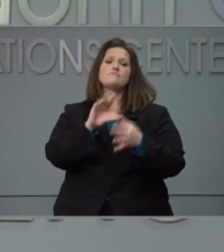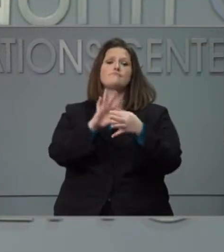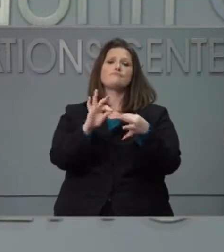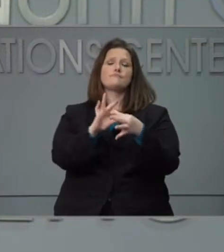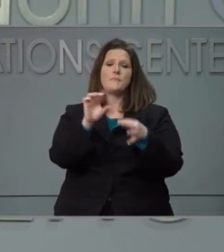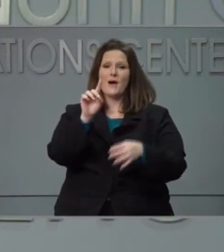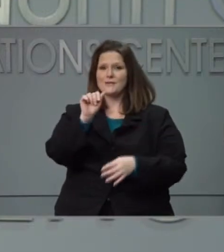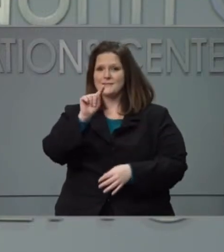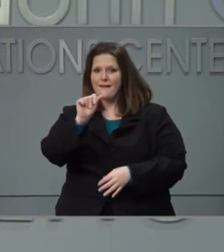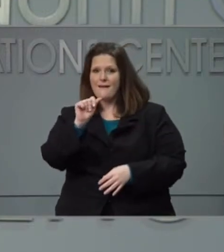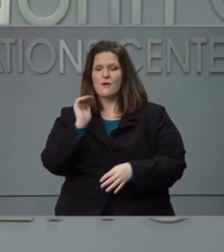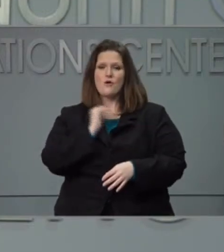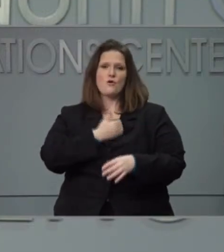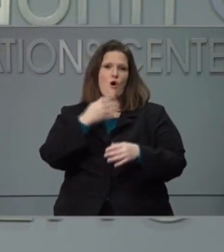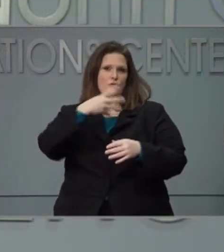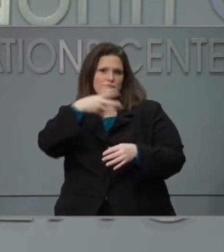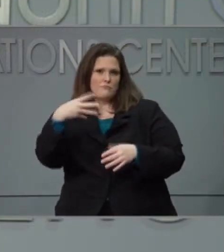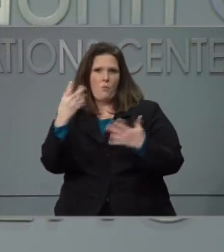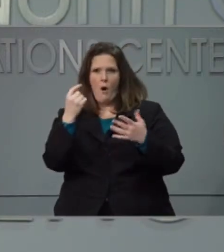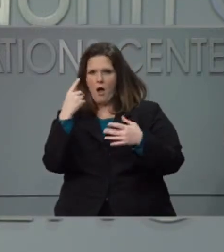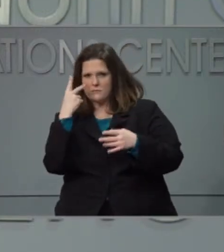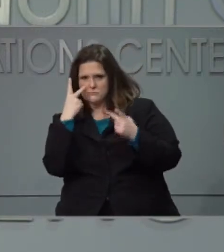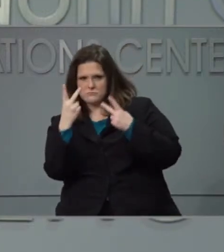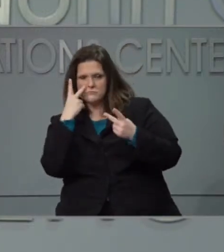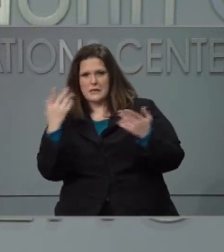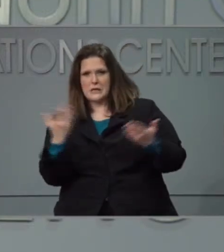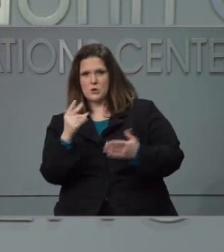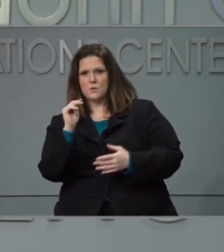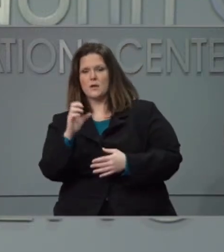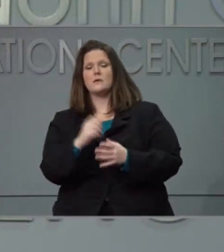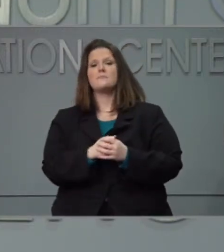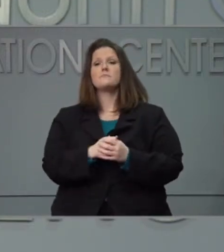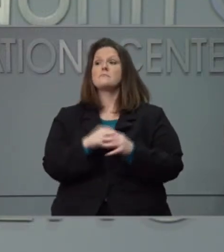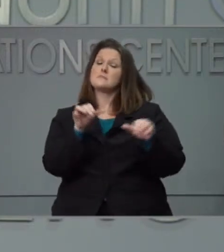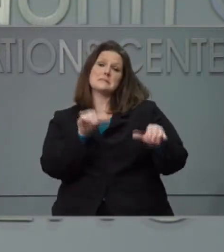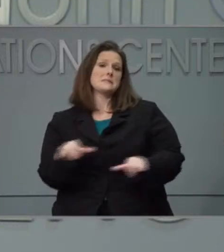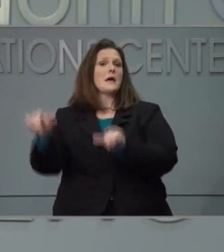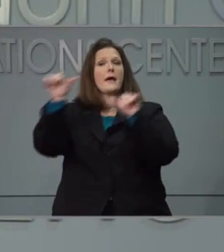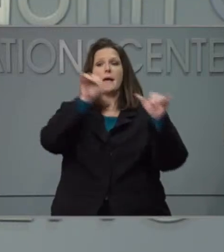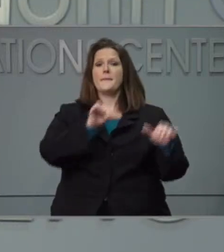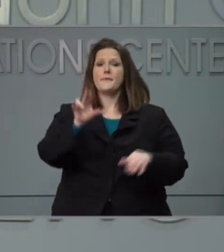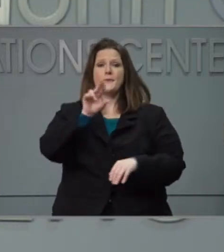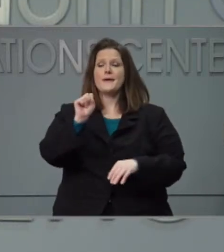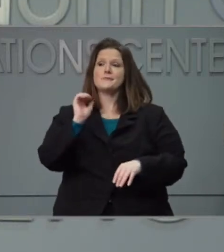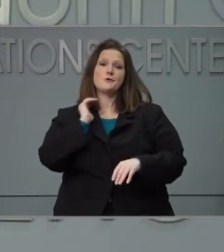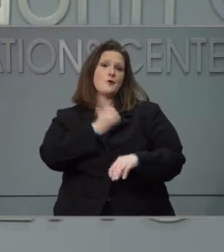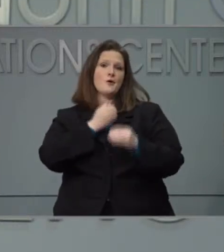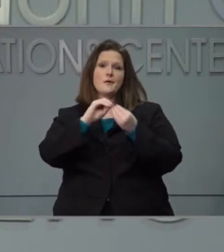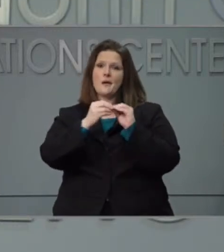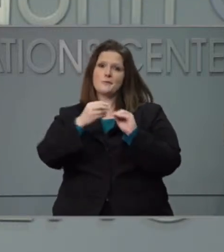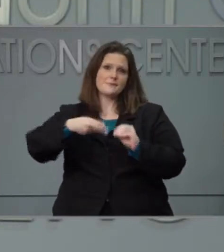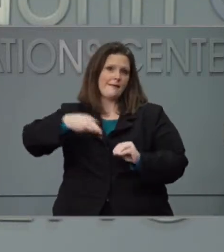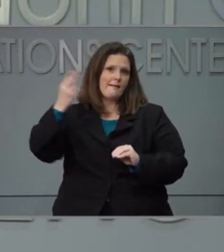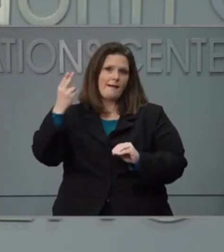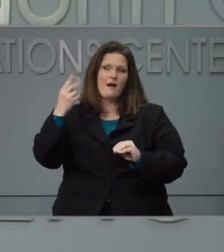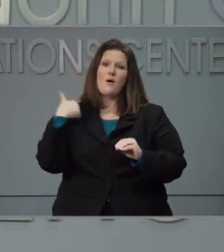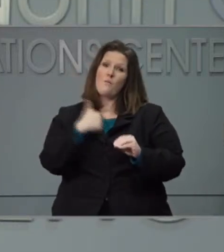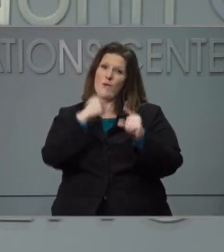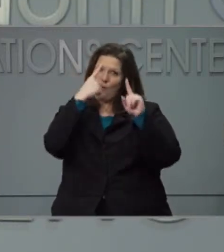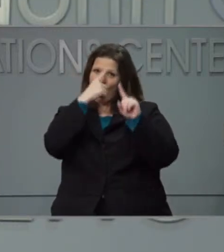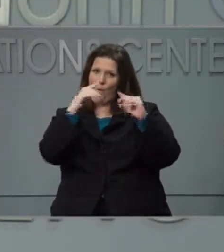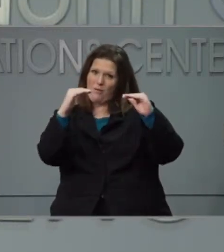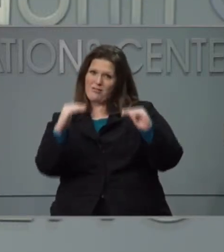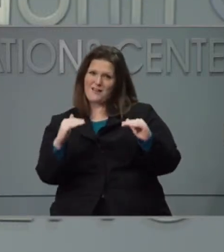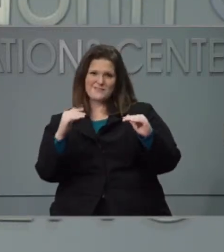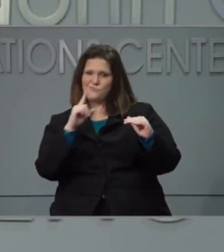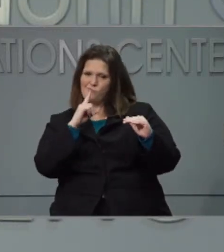trends. Like states across the country, our numbers continue to be higher than we want. So our work to prevent the spread